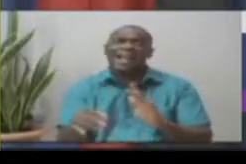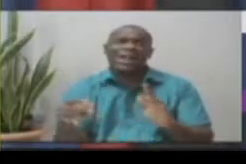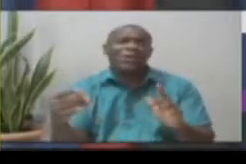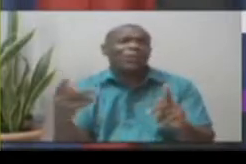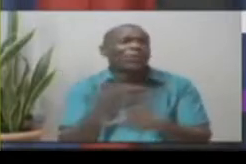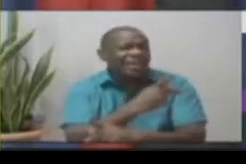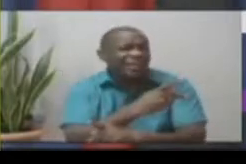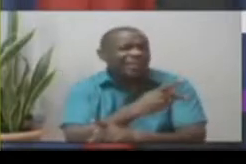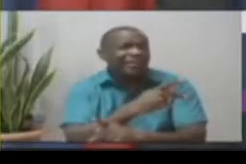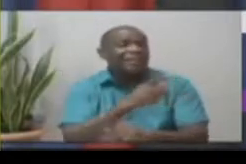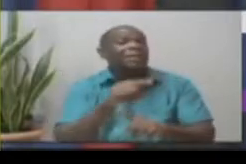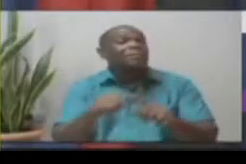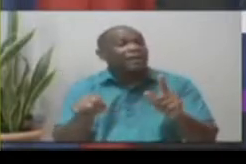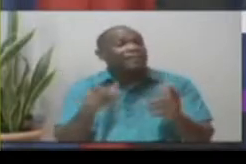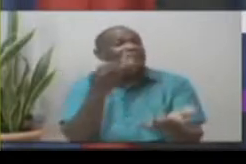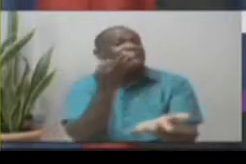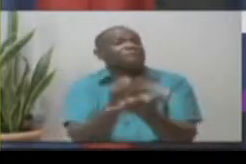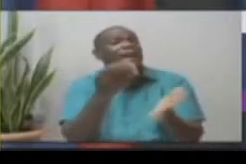of today,